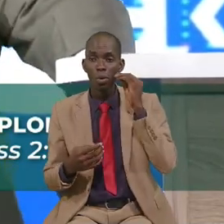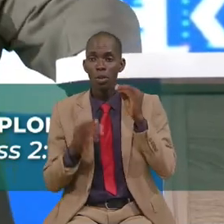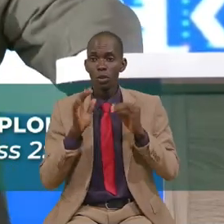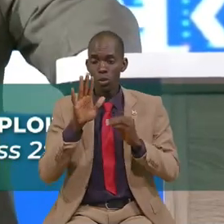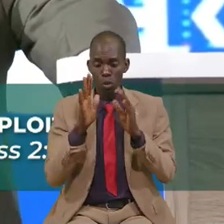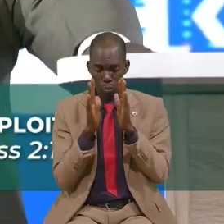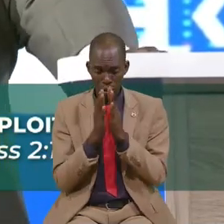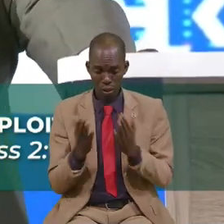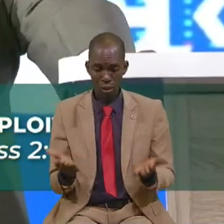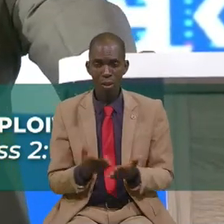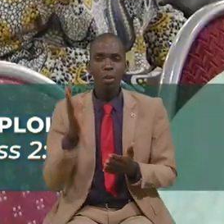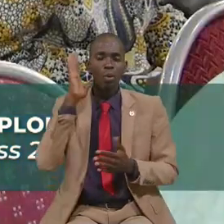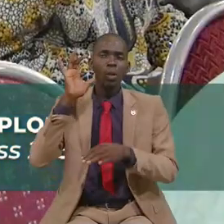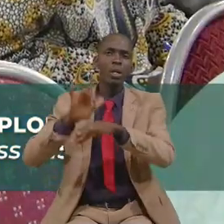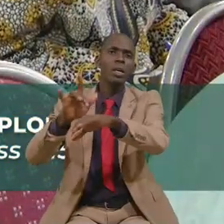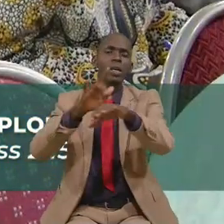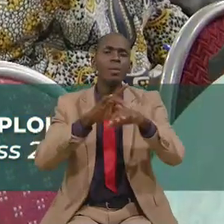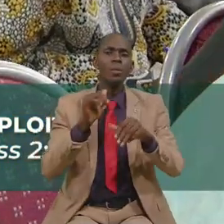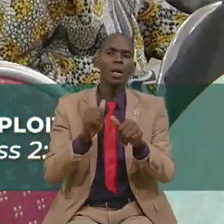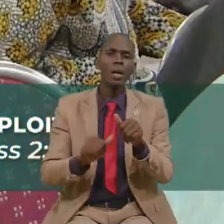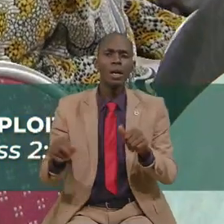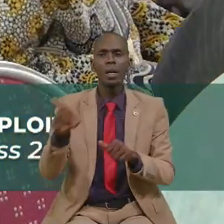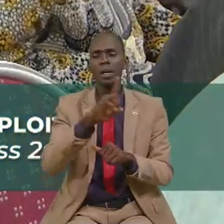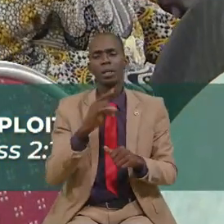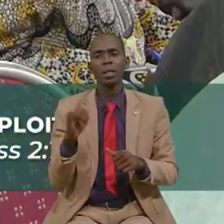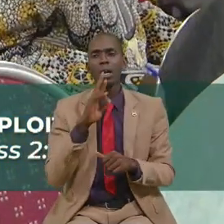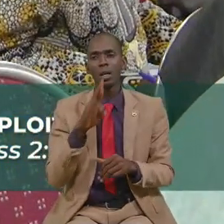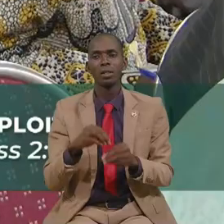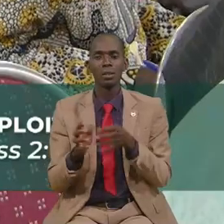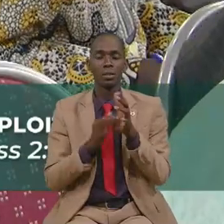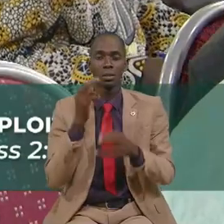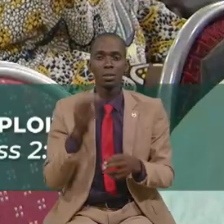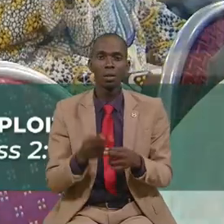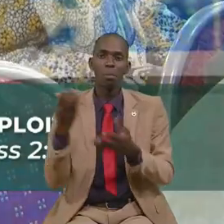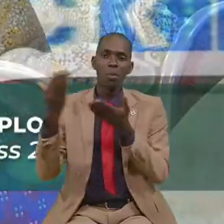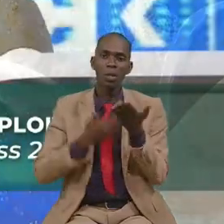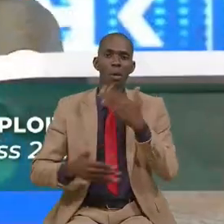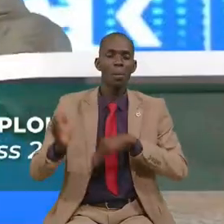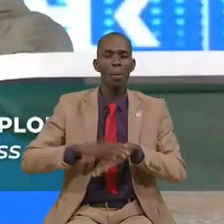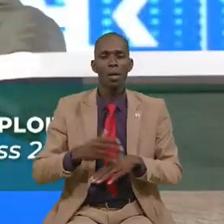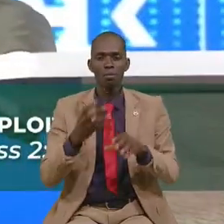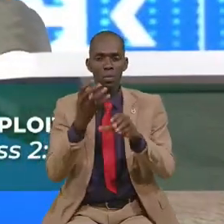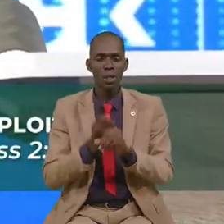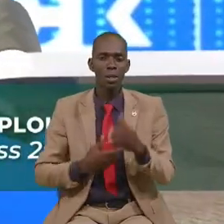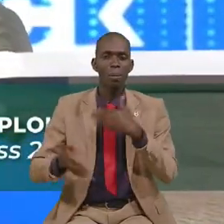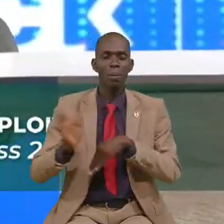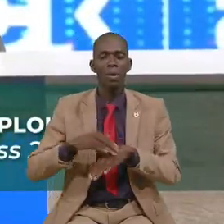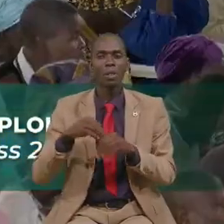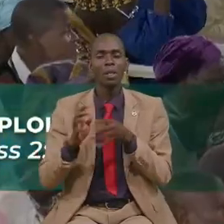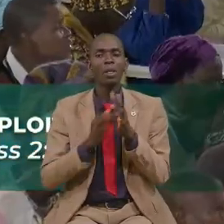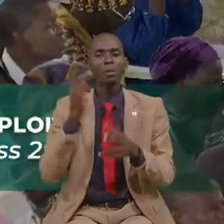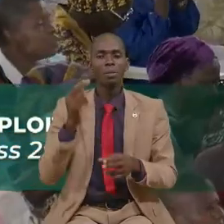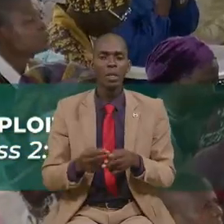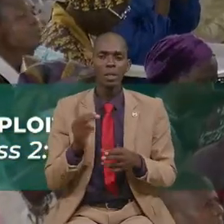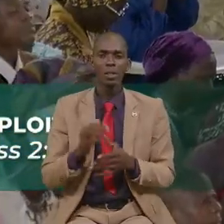here will reach them where they are. We'll call them back and get them back in Jesus' name.